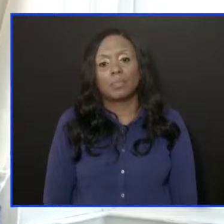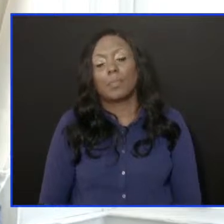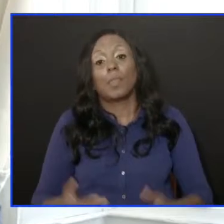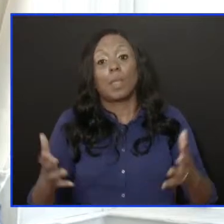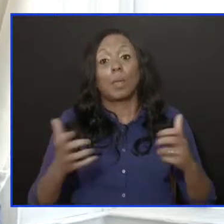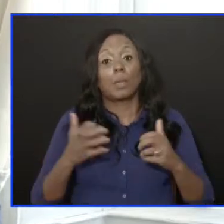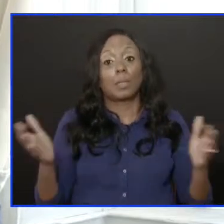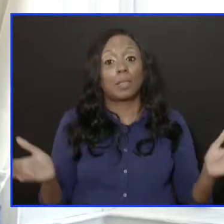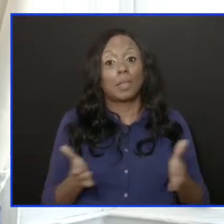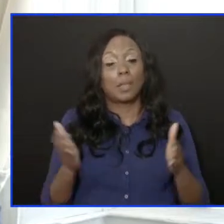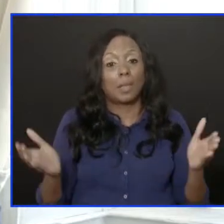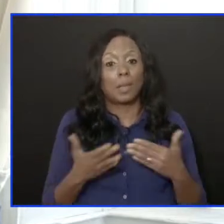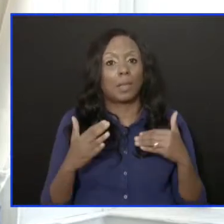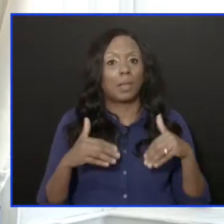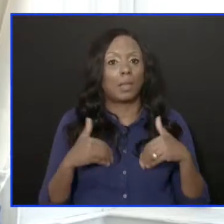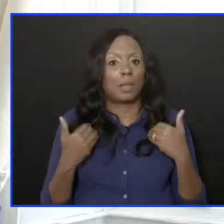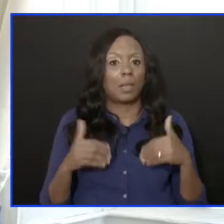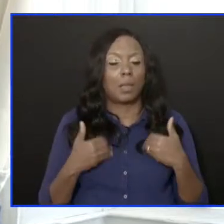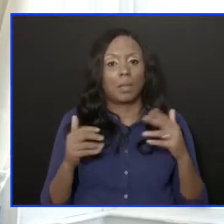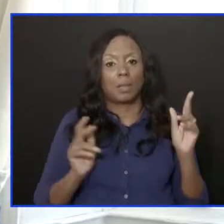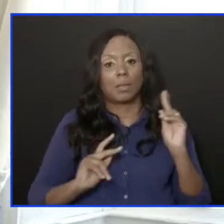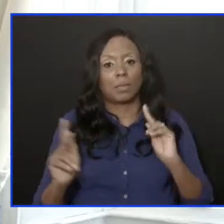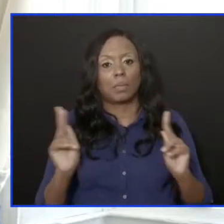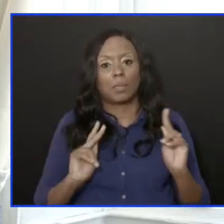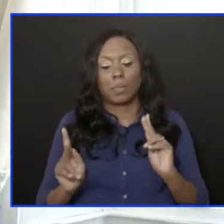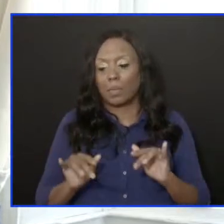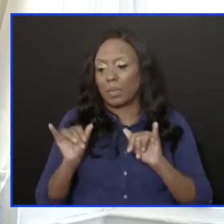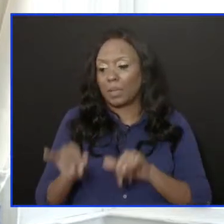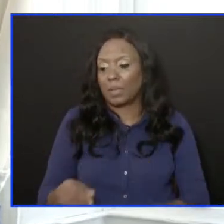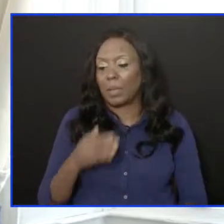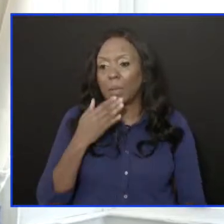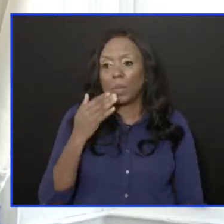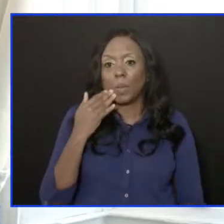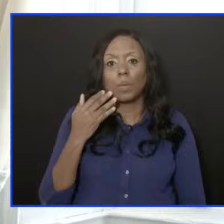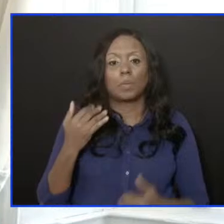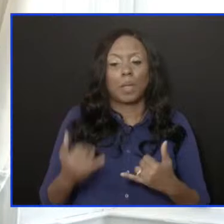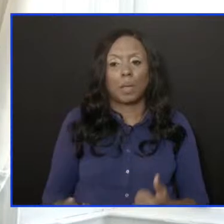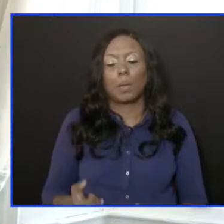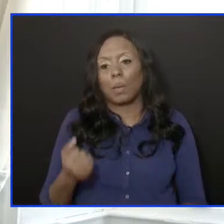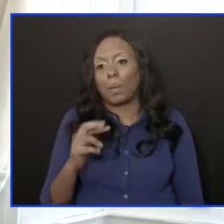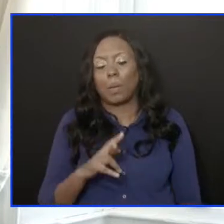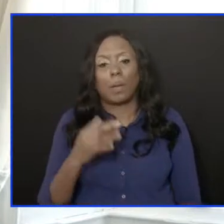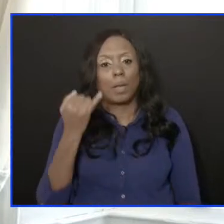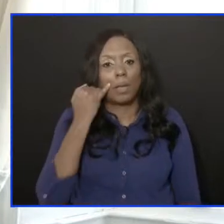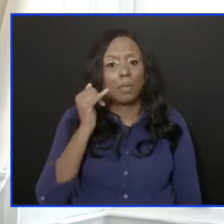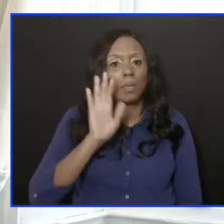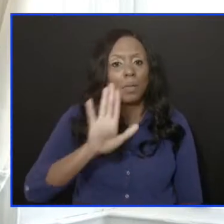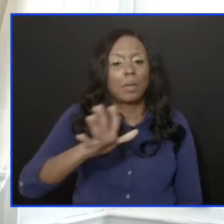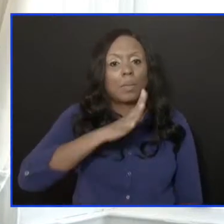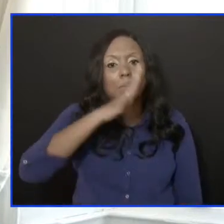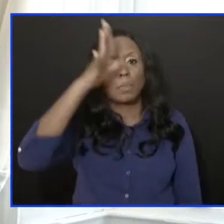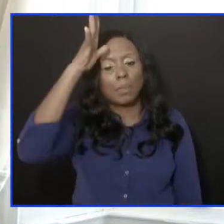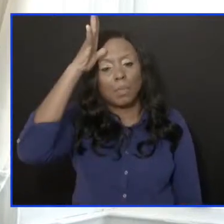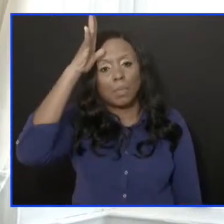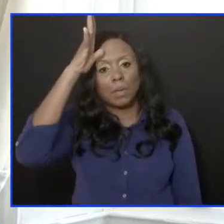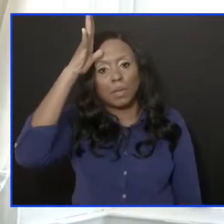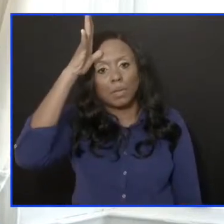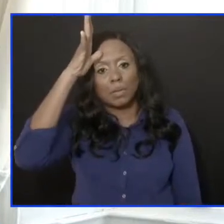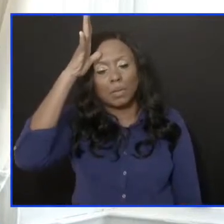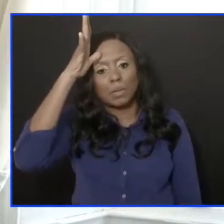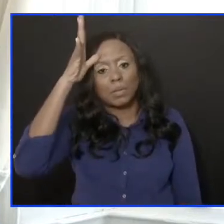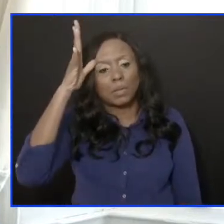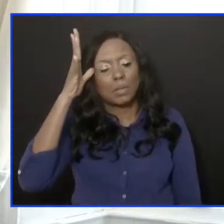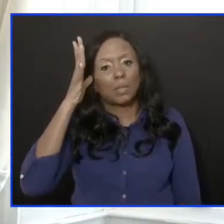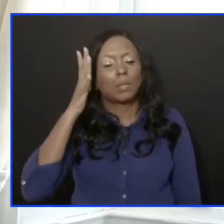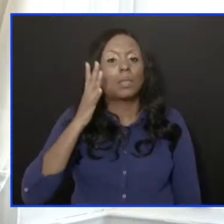at home, and for those persons at home whose elderly parents are still alive, I really want to encourage you